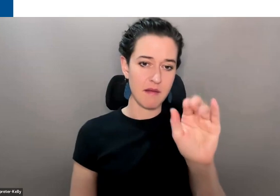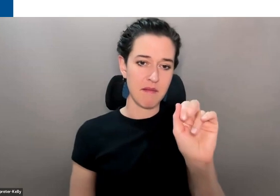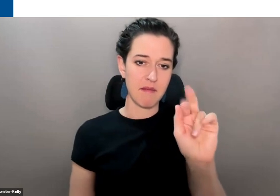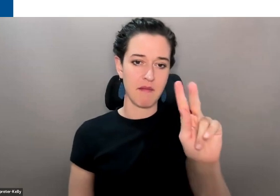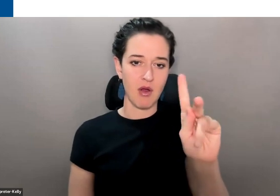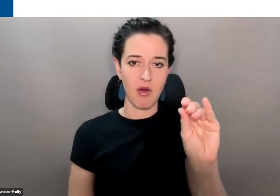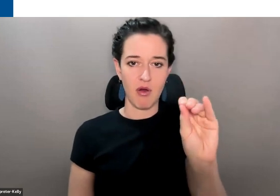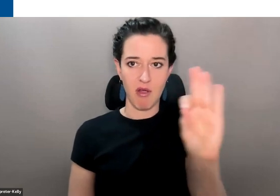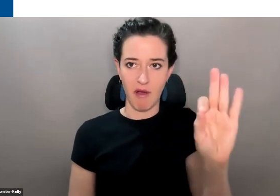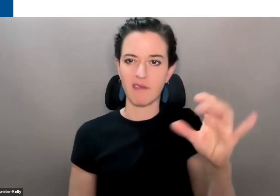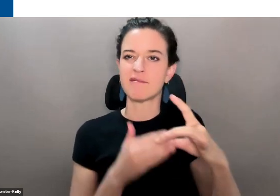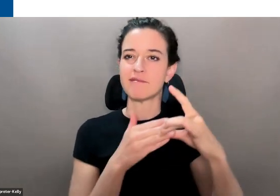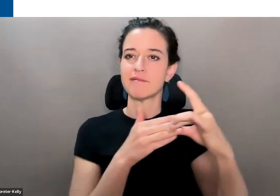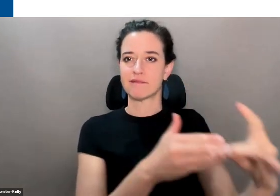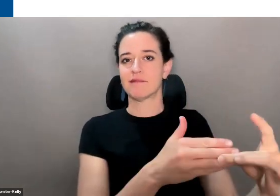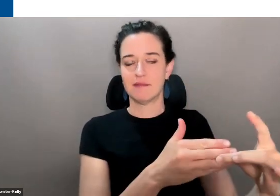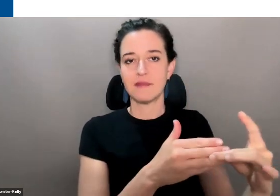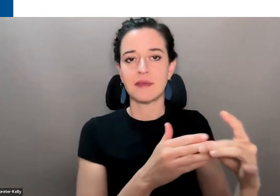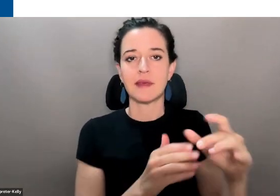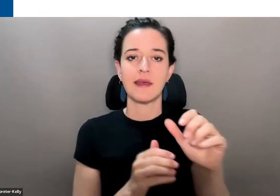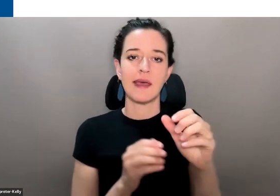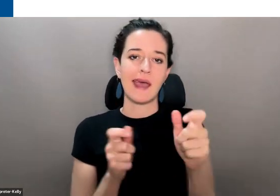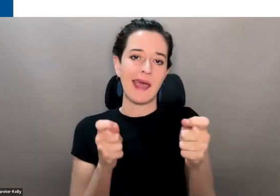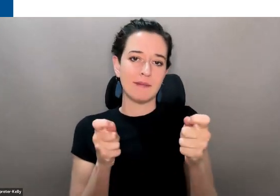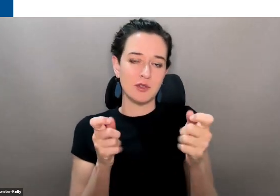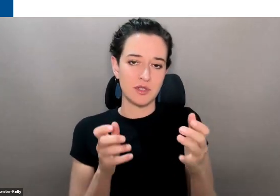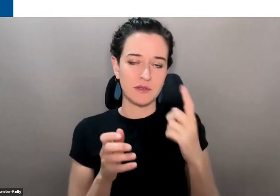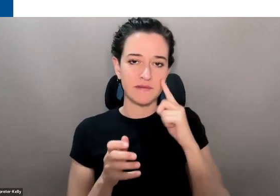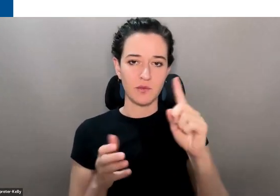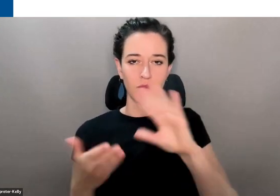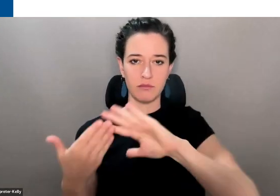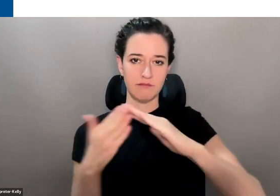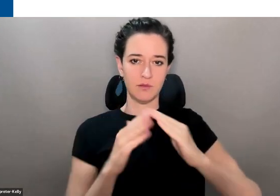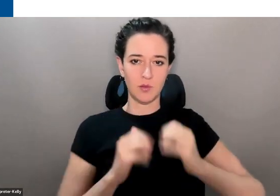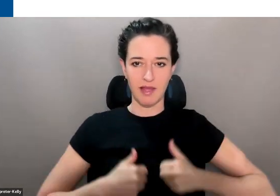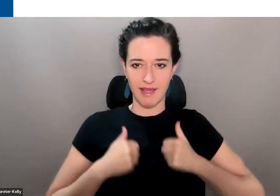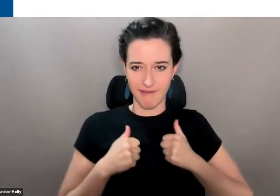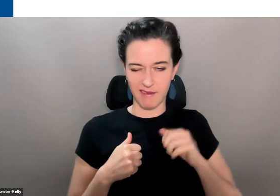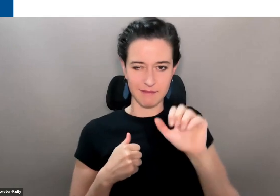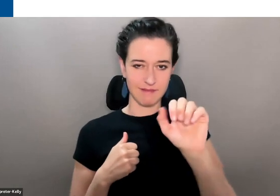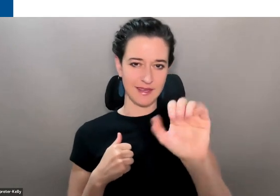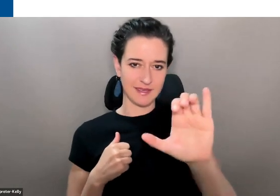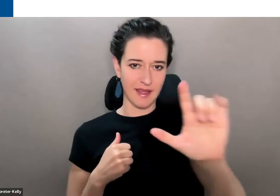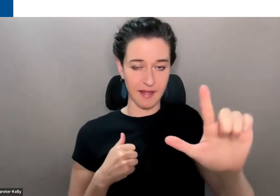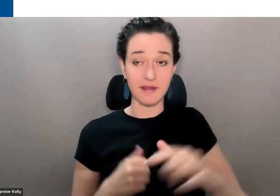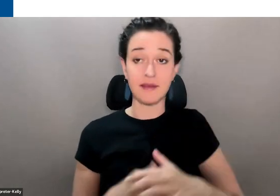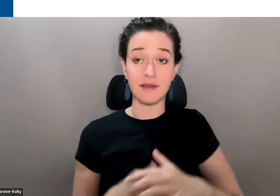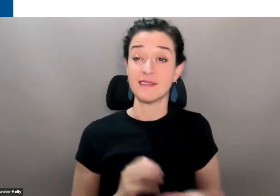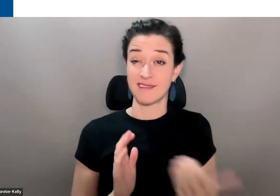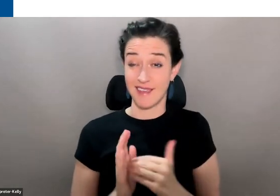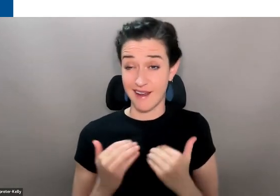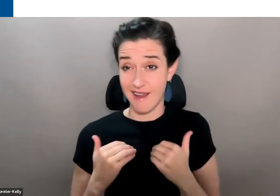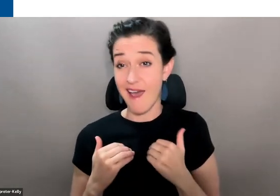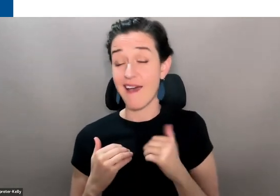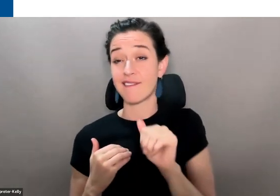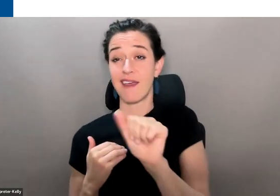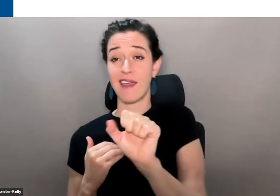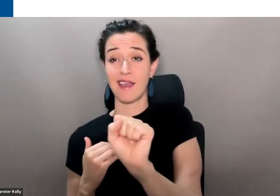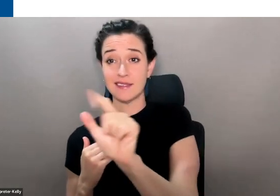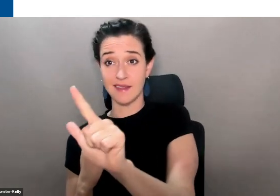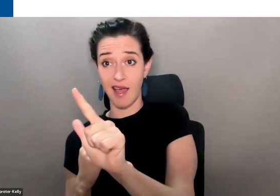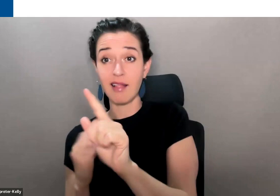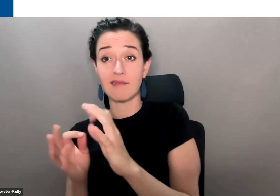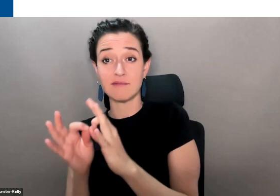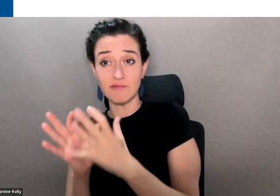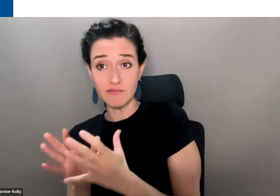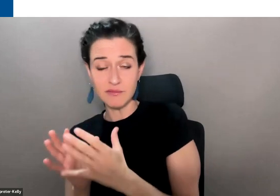for community living. As I mentioned, we have ASL and CART, and you should be able to access